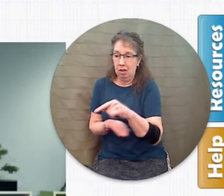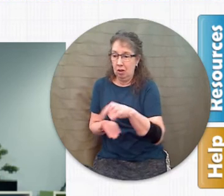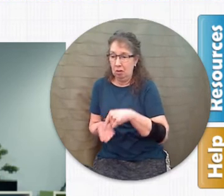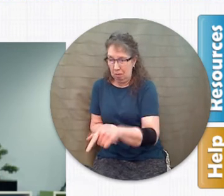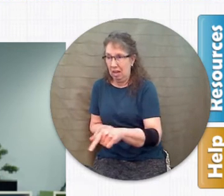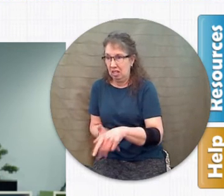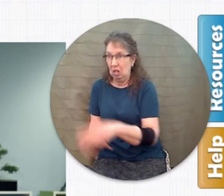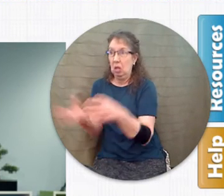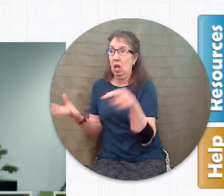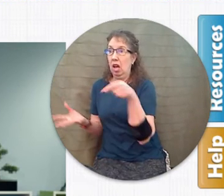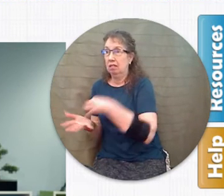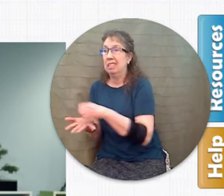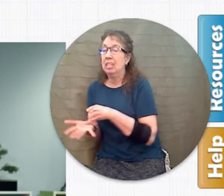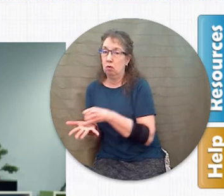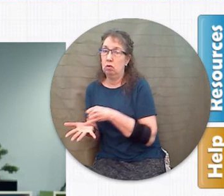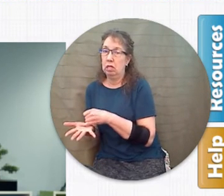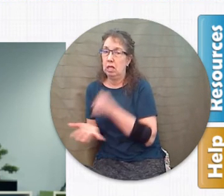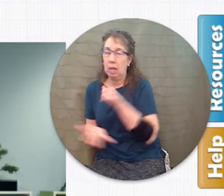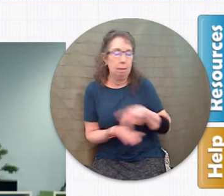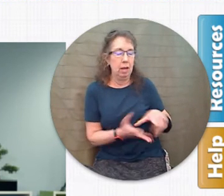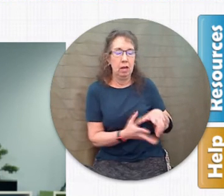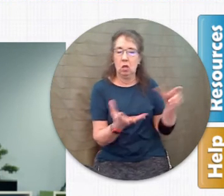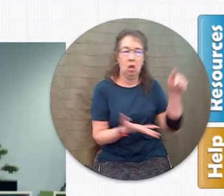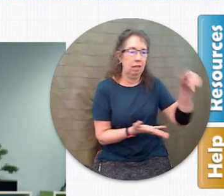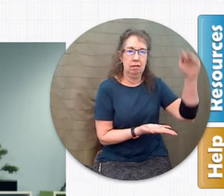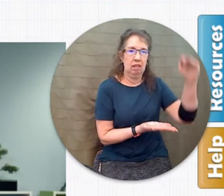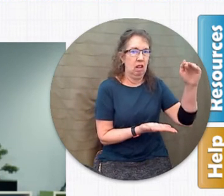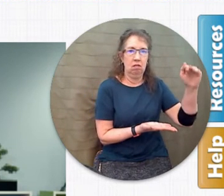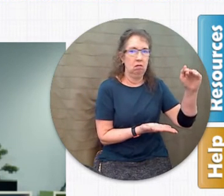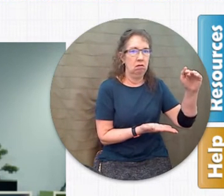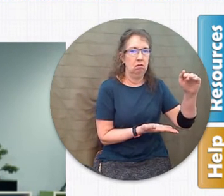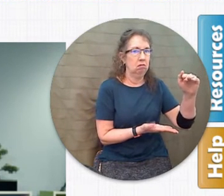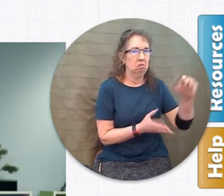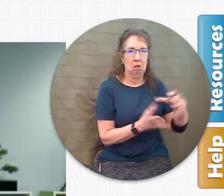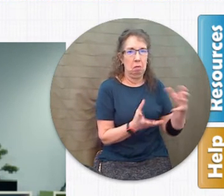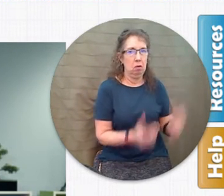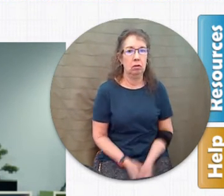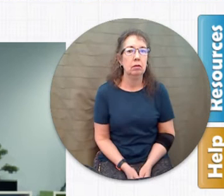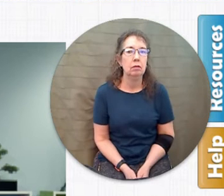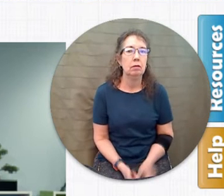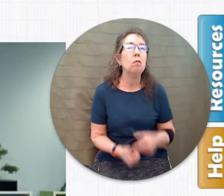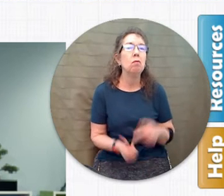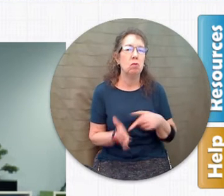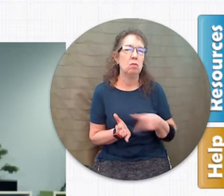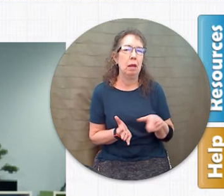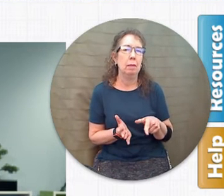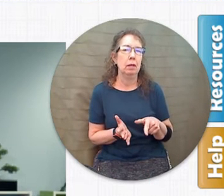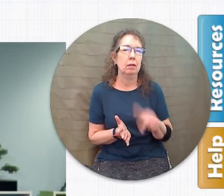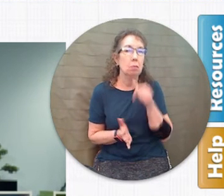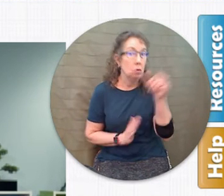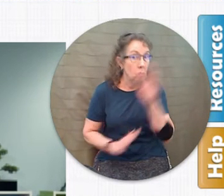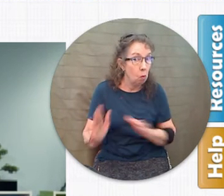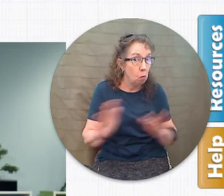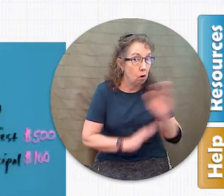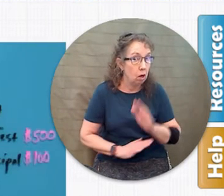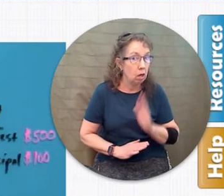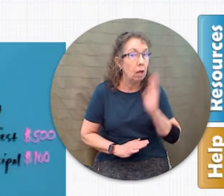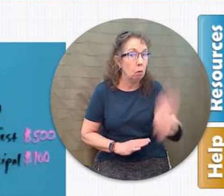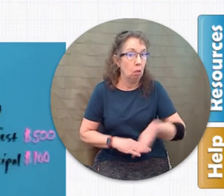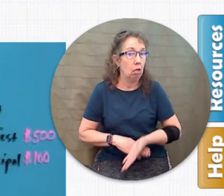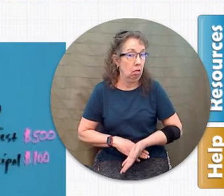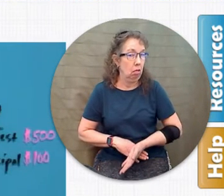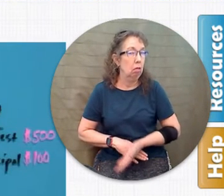paying a whole lot of this principal down. So that's your first payment, but fear not, it gets better.